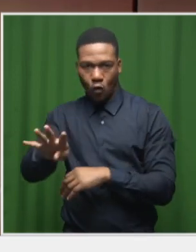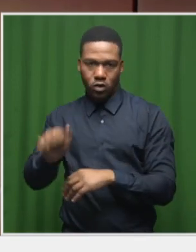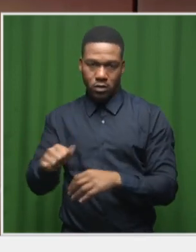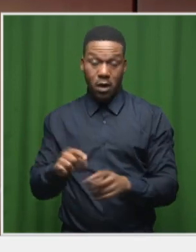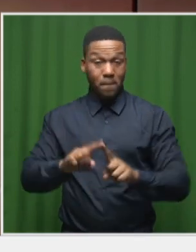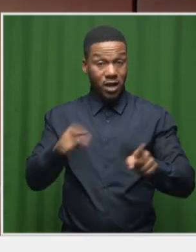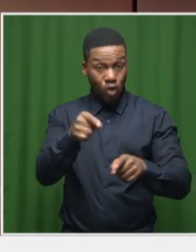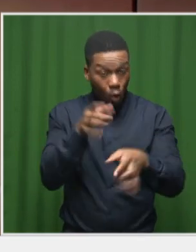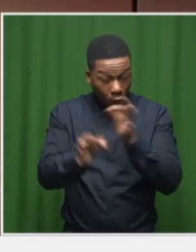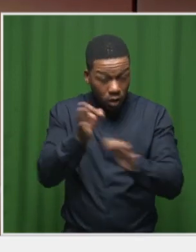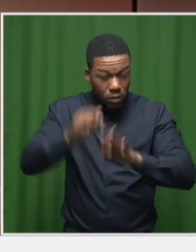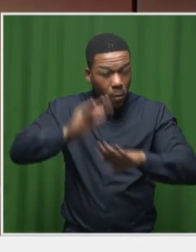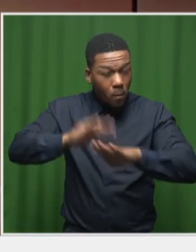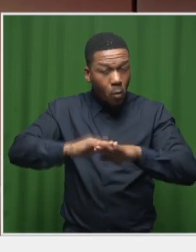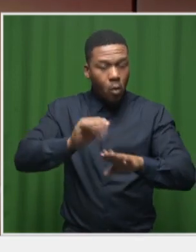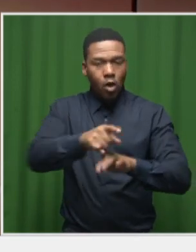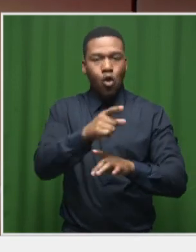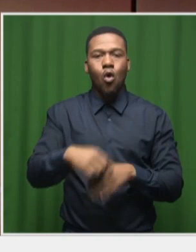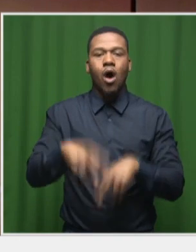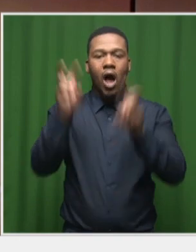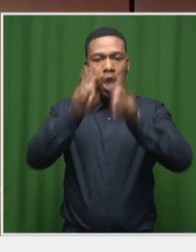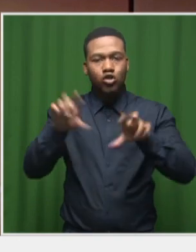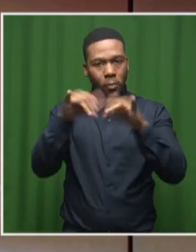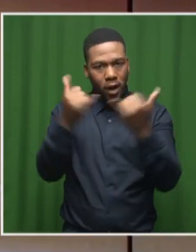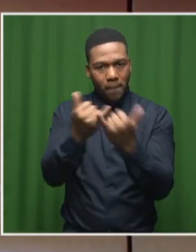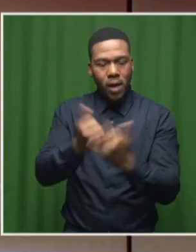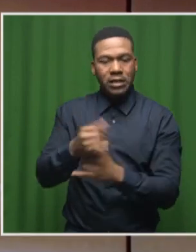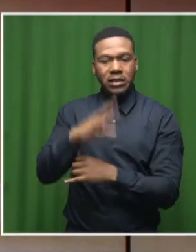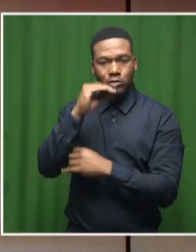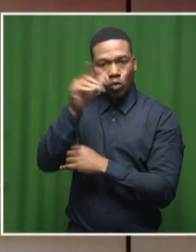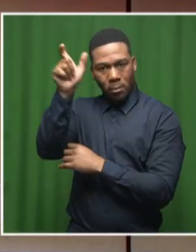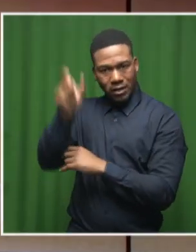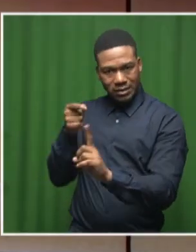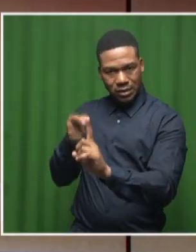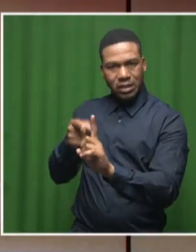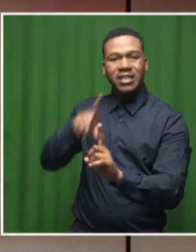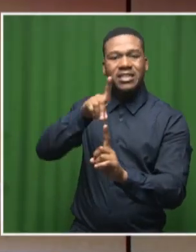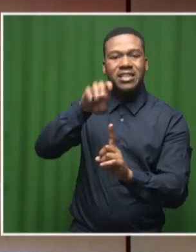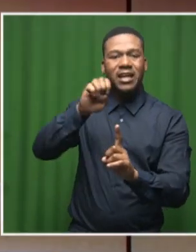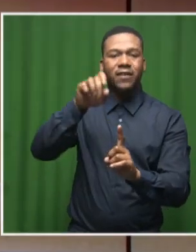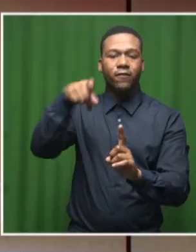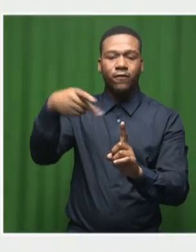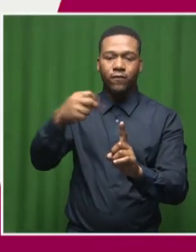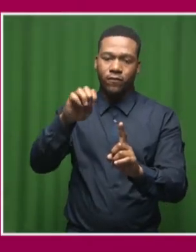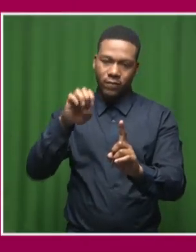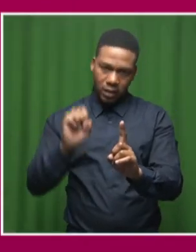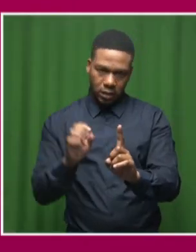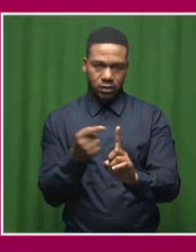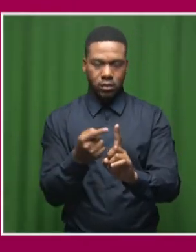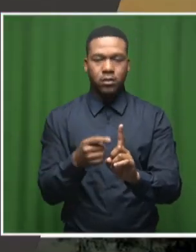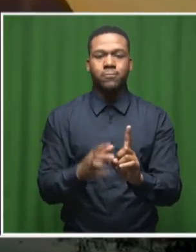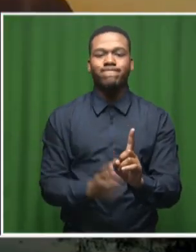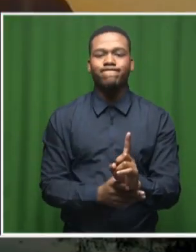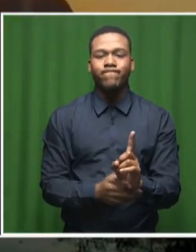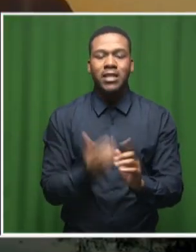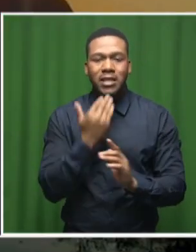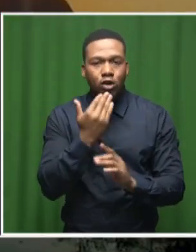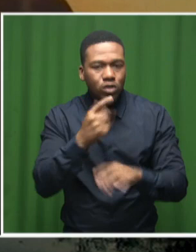joined by Eskom spokesperson Daphne Mokoena. Daphne, good to have you. Thanks very, very much for joining us on the program.